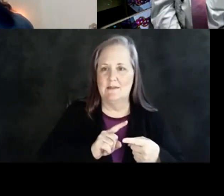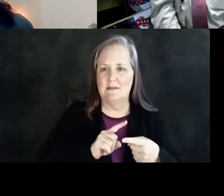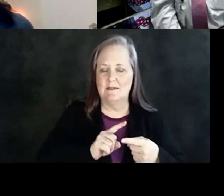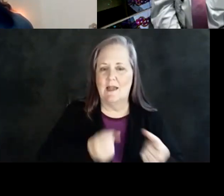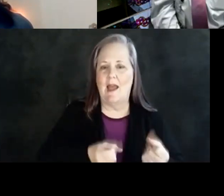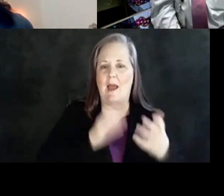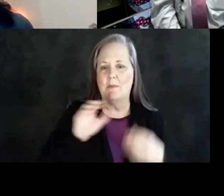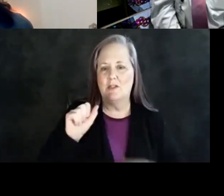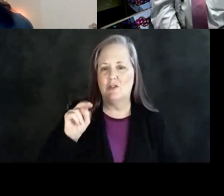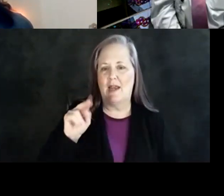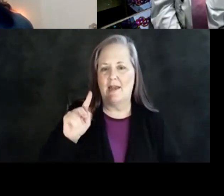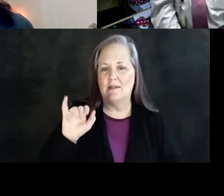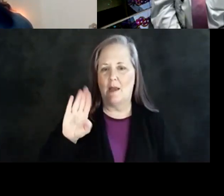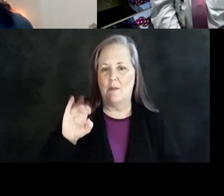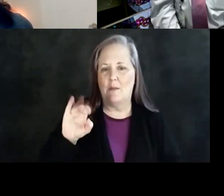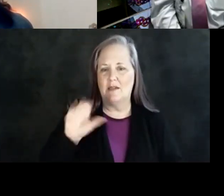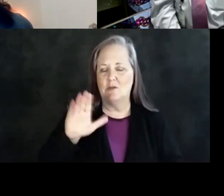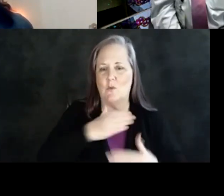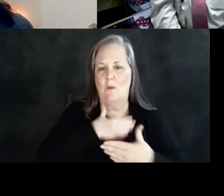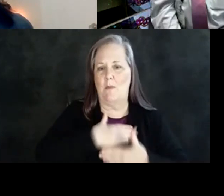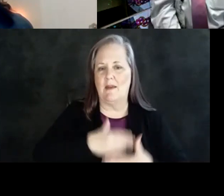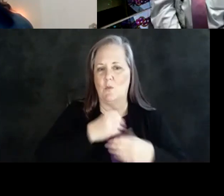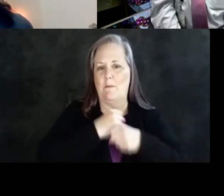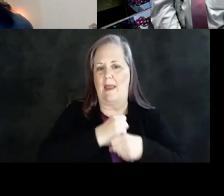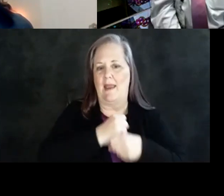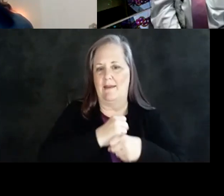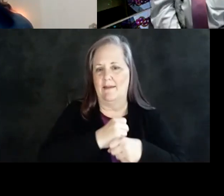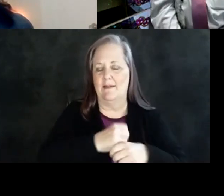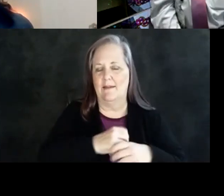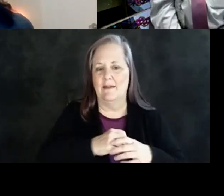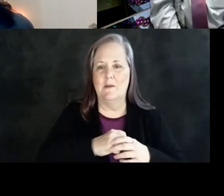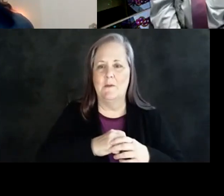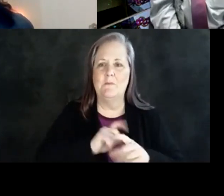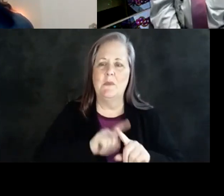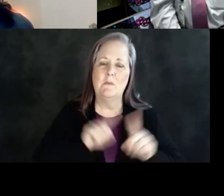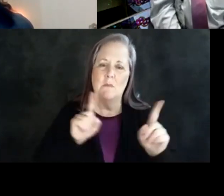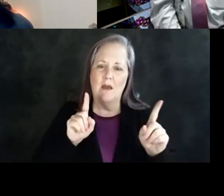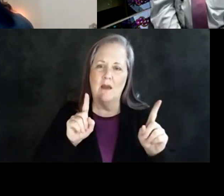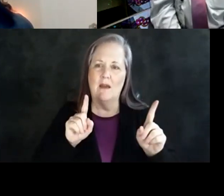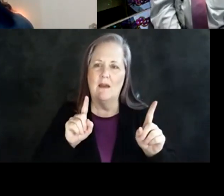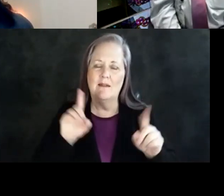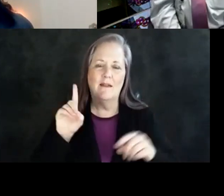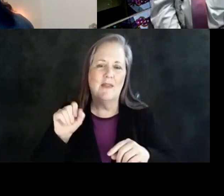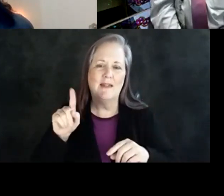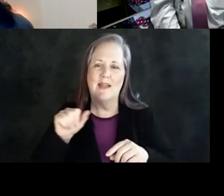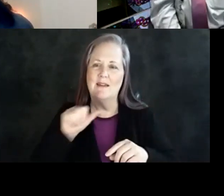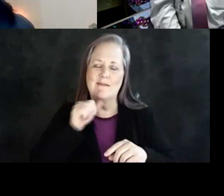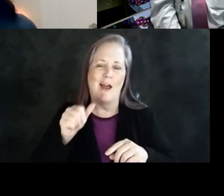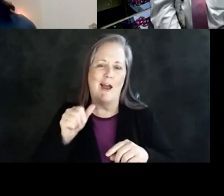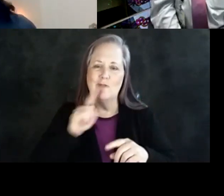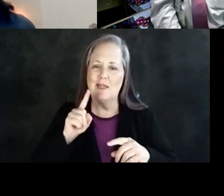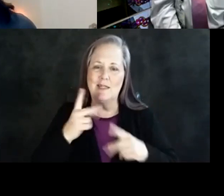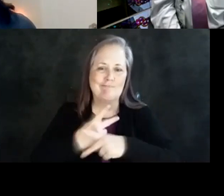amount of antibodies that your body makes to the vaccine. But those data are really not fleshed out.